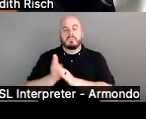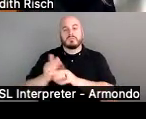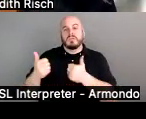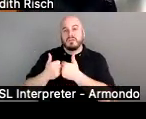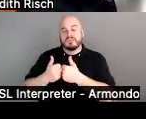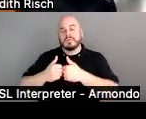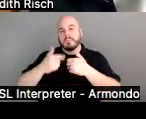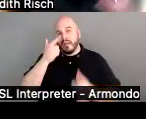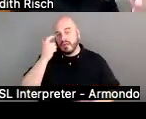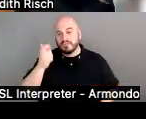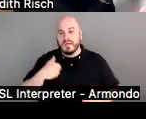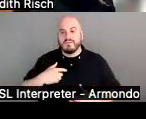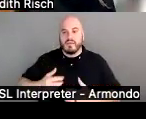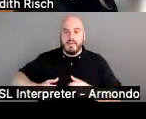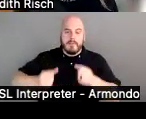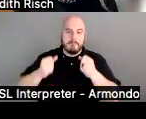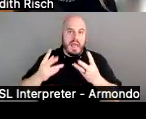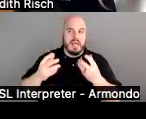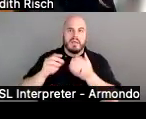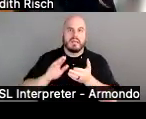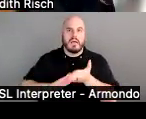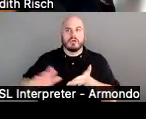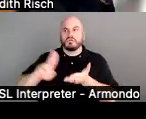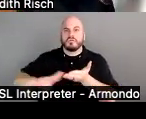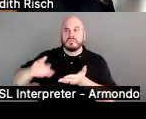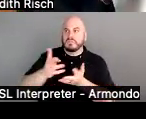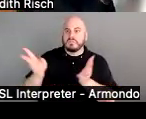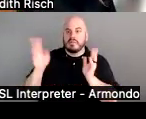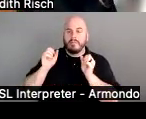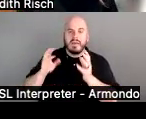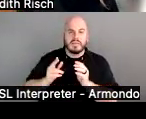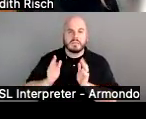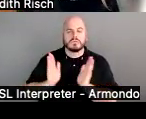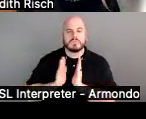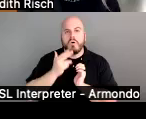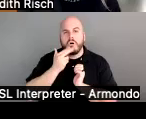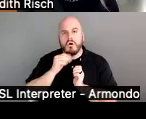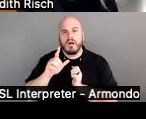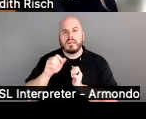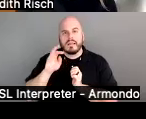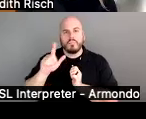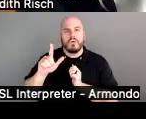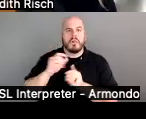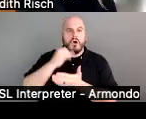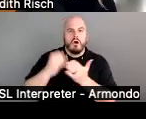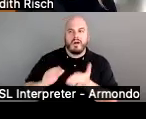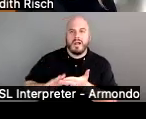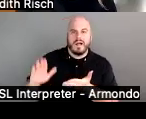lovely, and a whole lot of universities getting it, but a whole bunch of liberal arts small colleges where